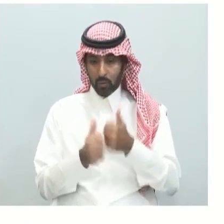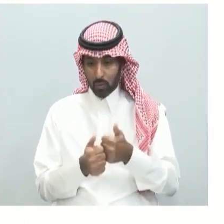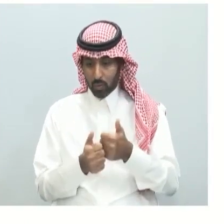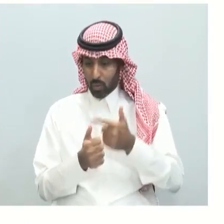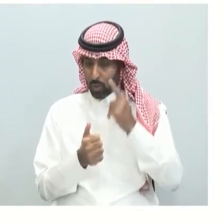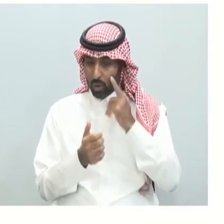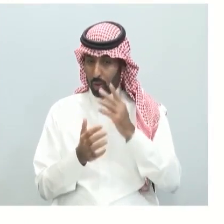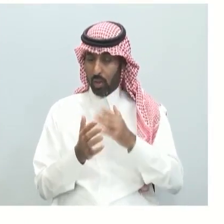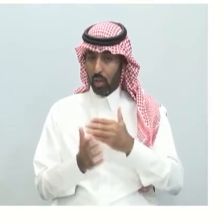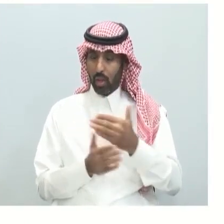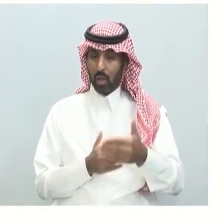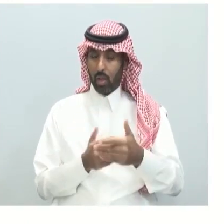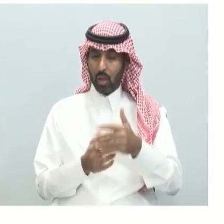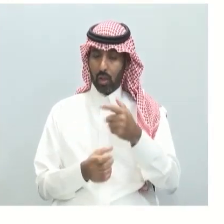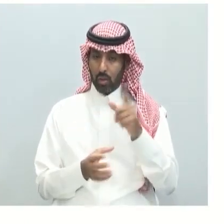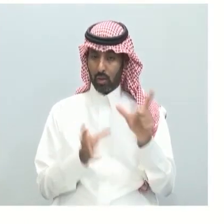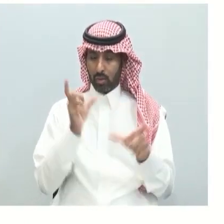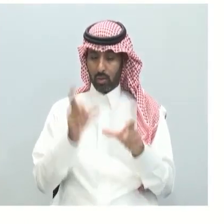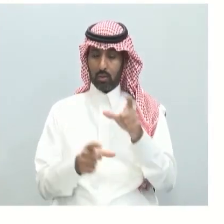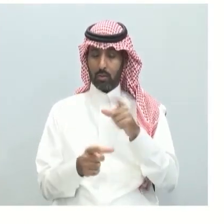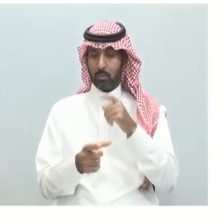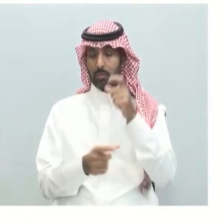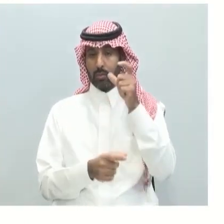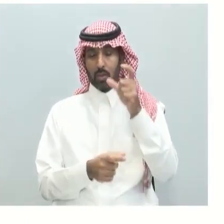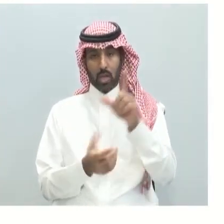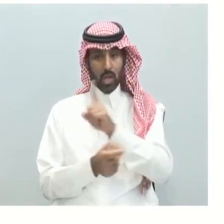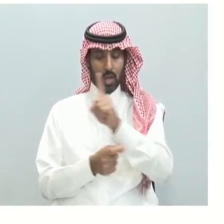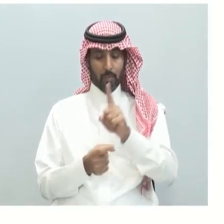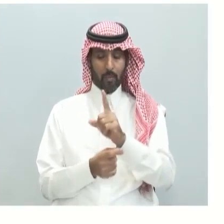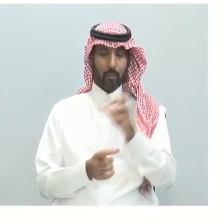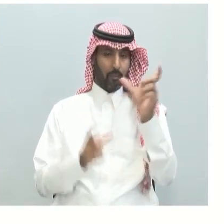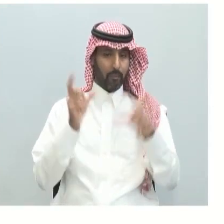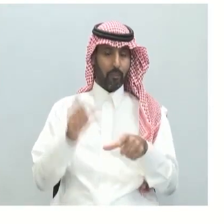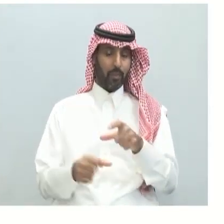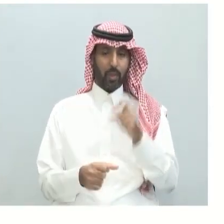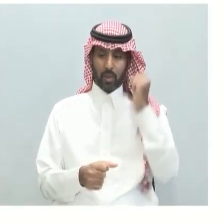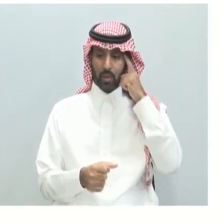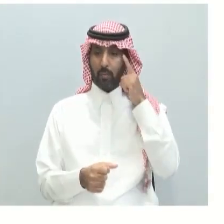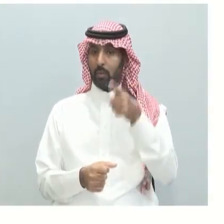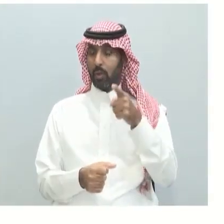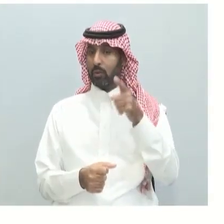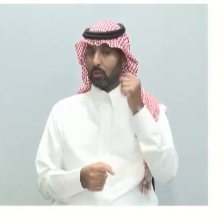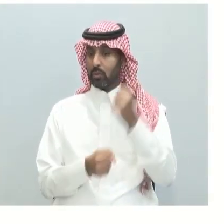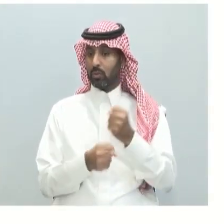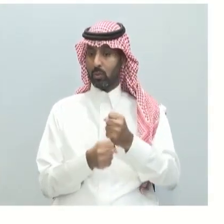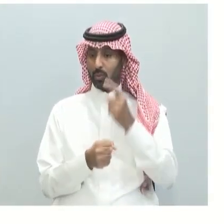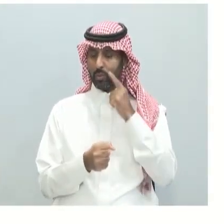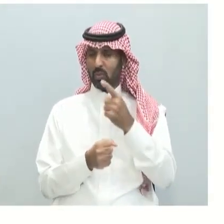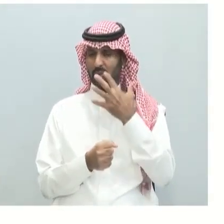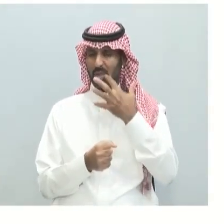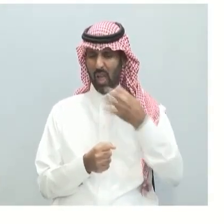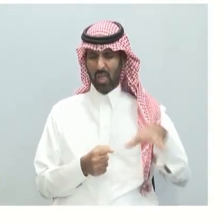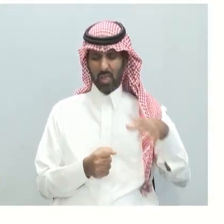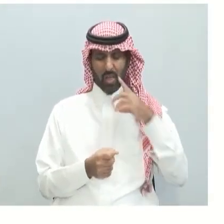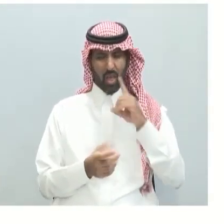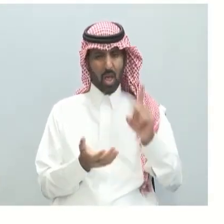partner. Discuss the items below. Number two, think about things you do that are environmentally harmful.